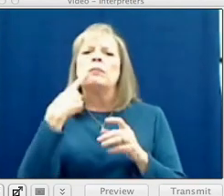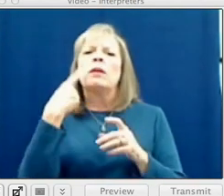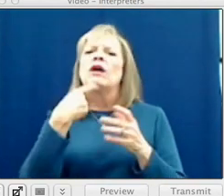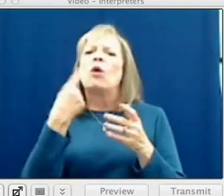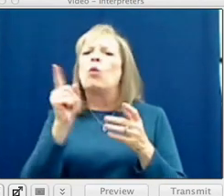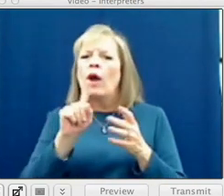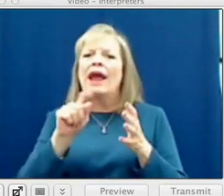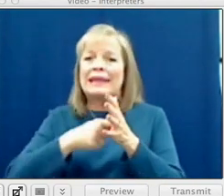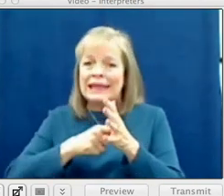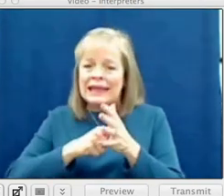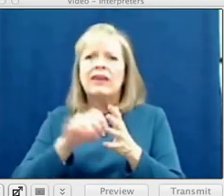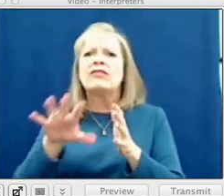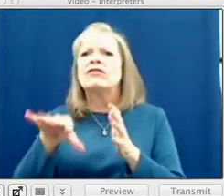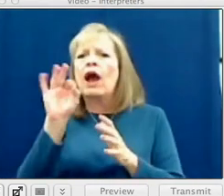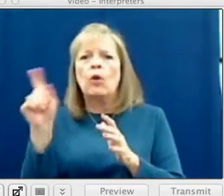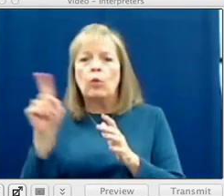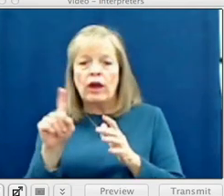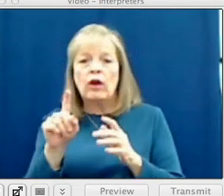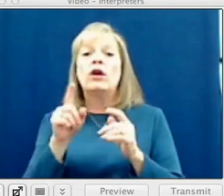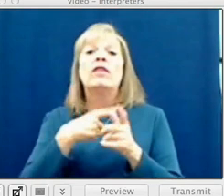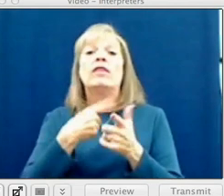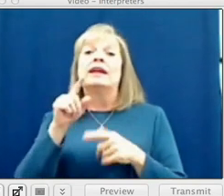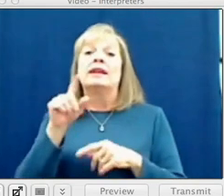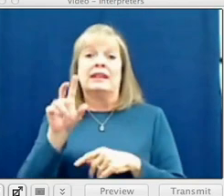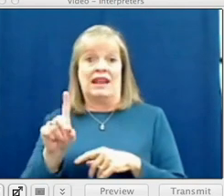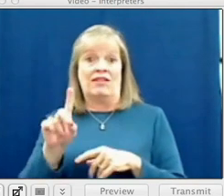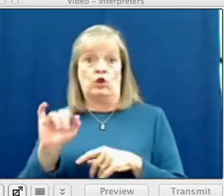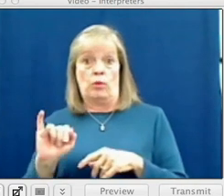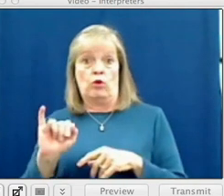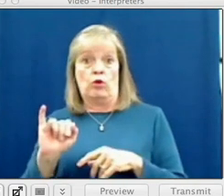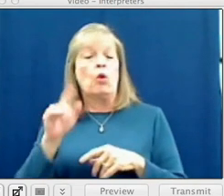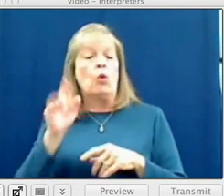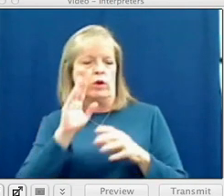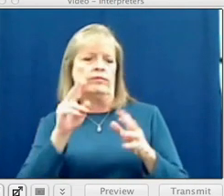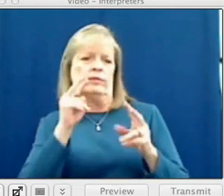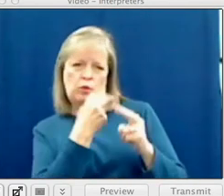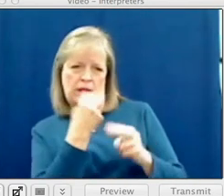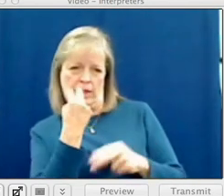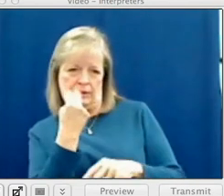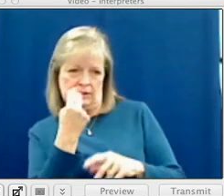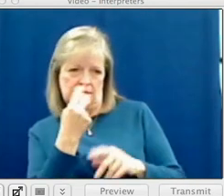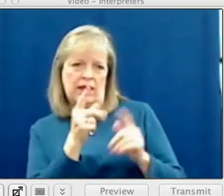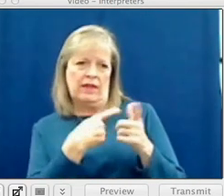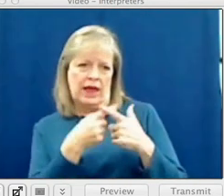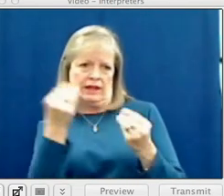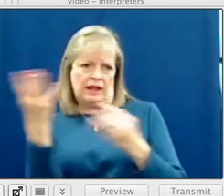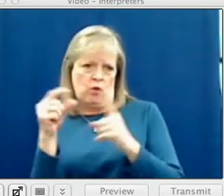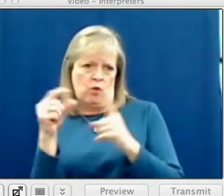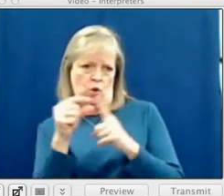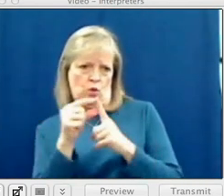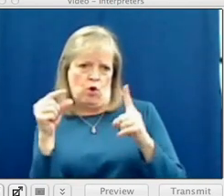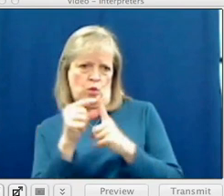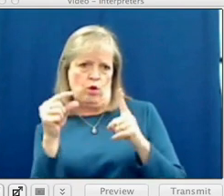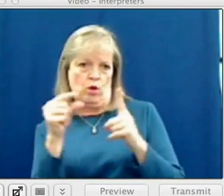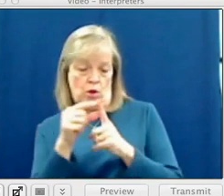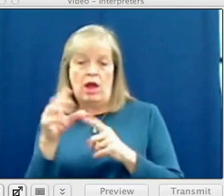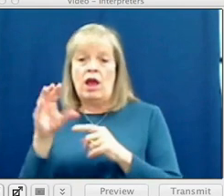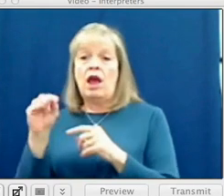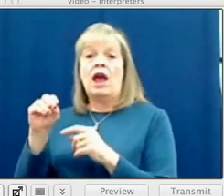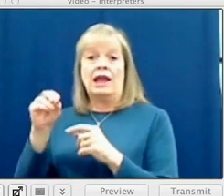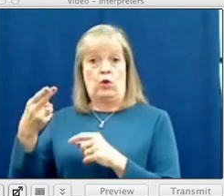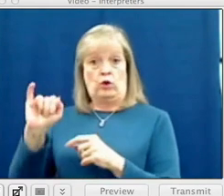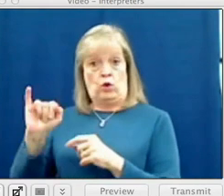his lips and relay word for word what was said into sign language. The deaf patient would then use his eyes to communicate yes or no